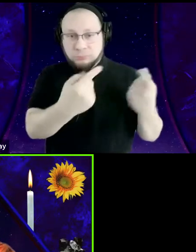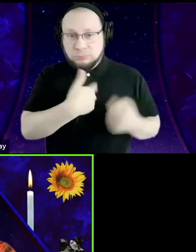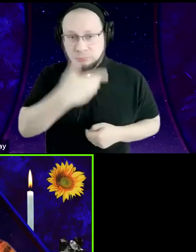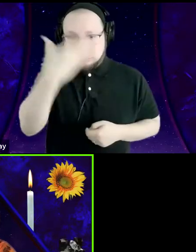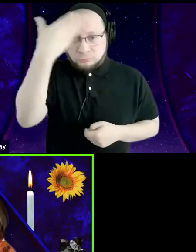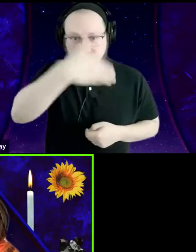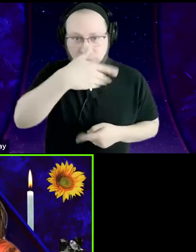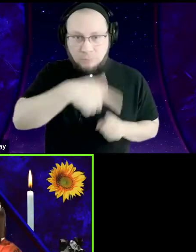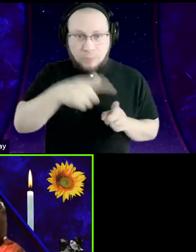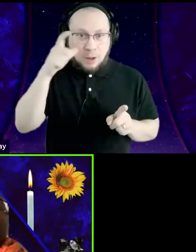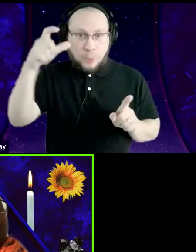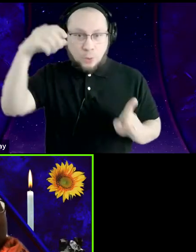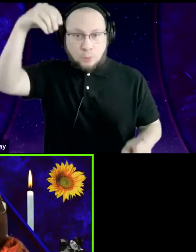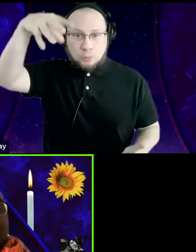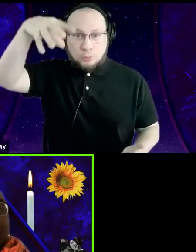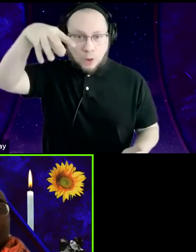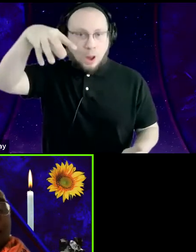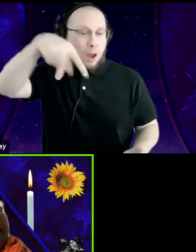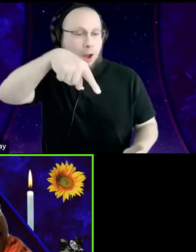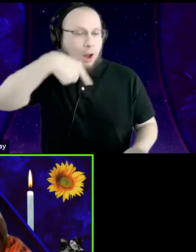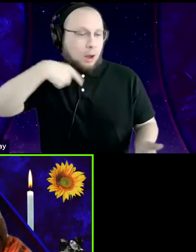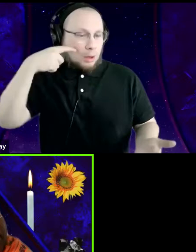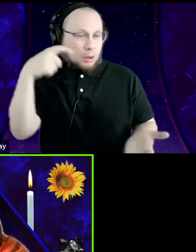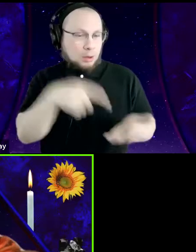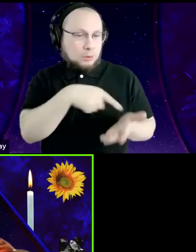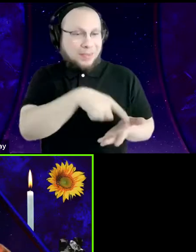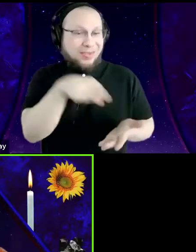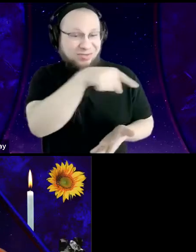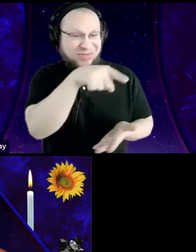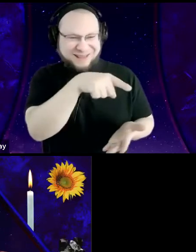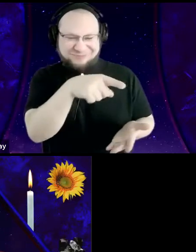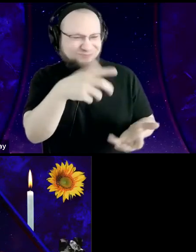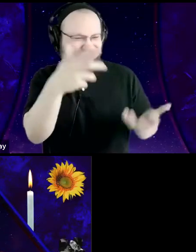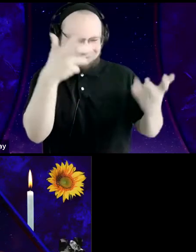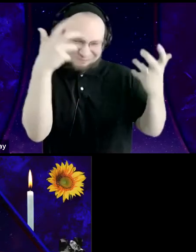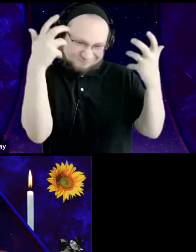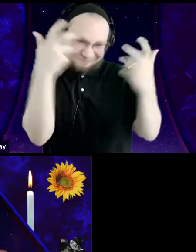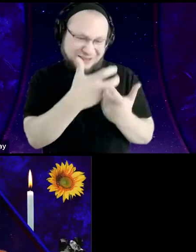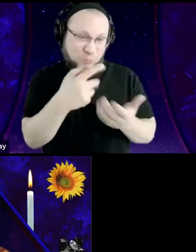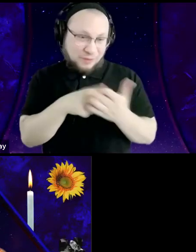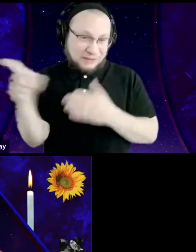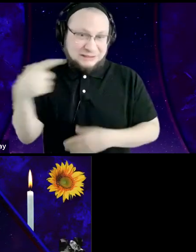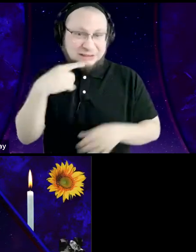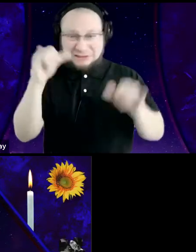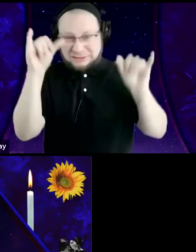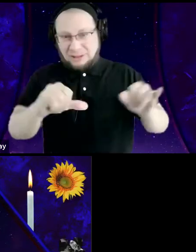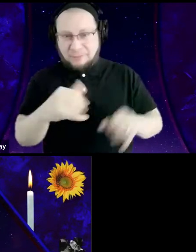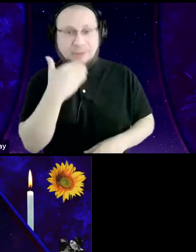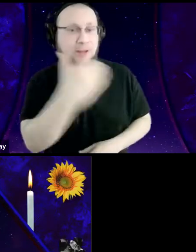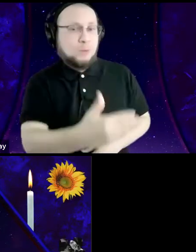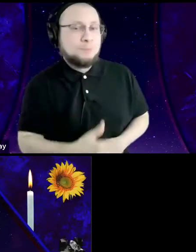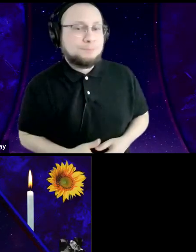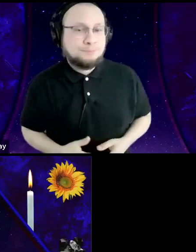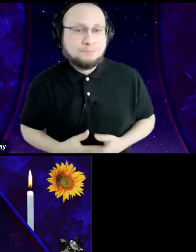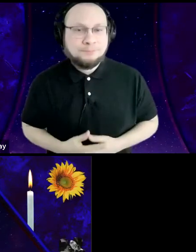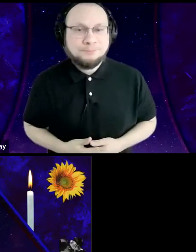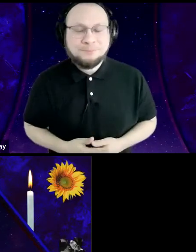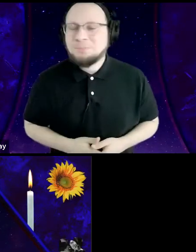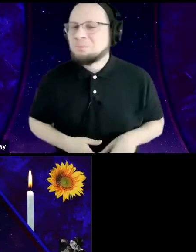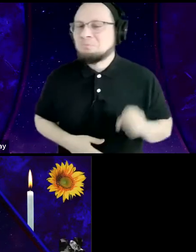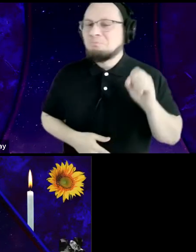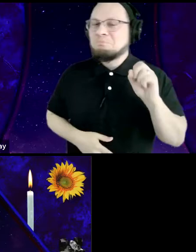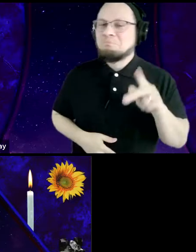this is definitely confirmation. Thank you. You're very welcome. So now I'm going to pair that with a